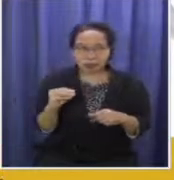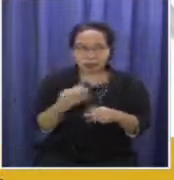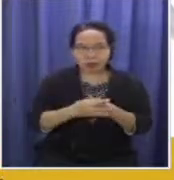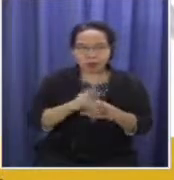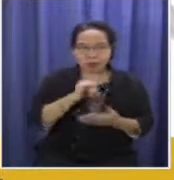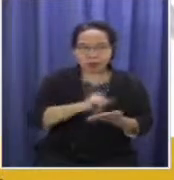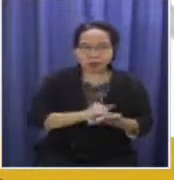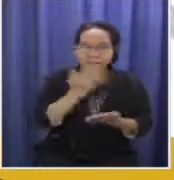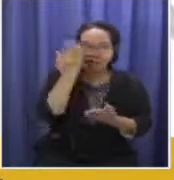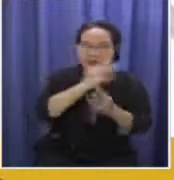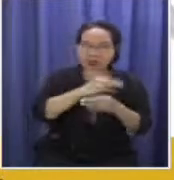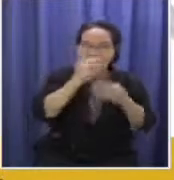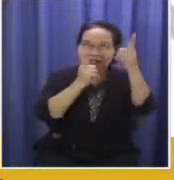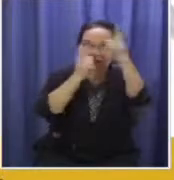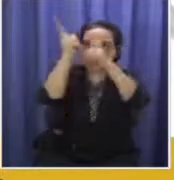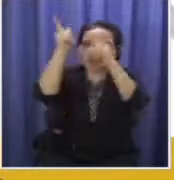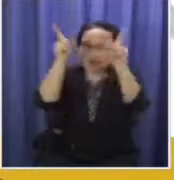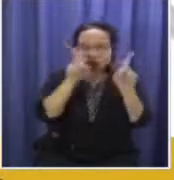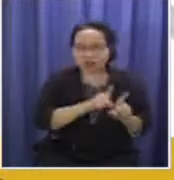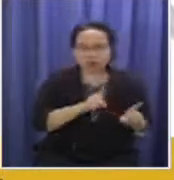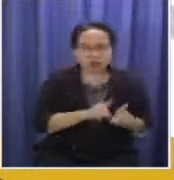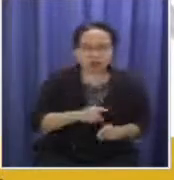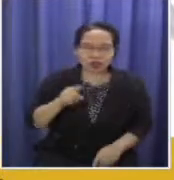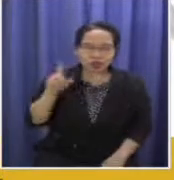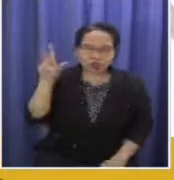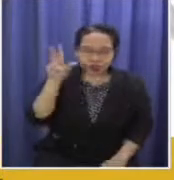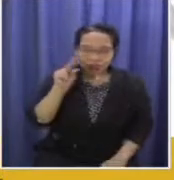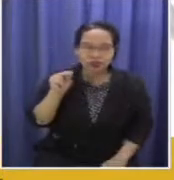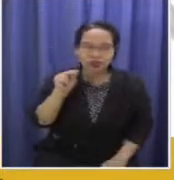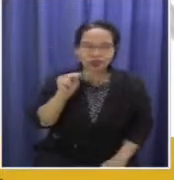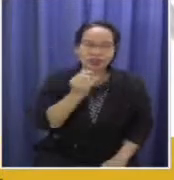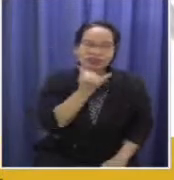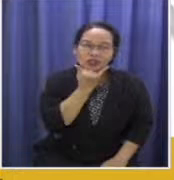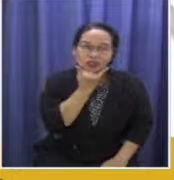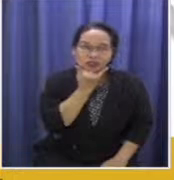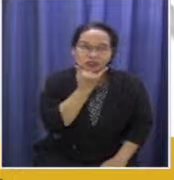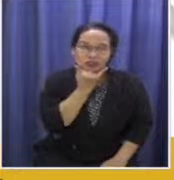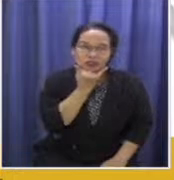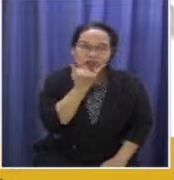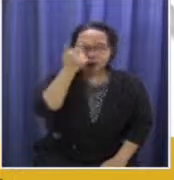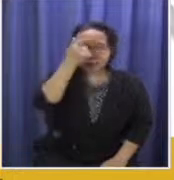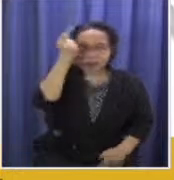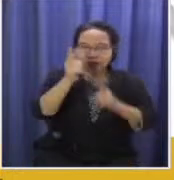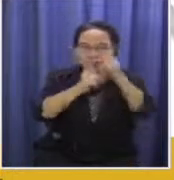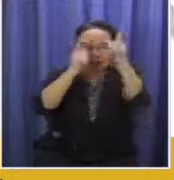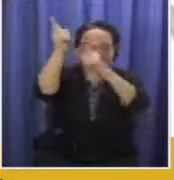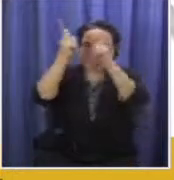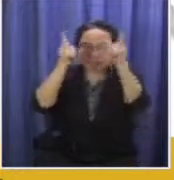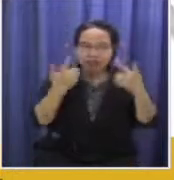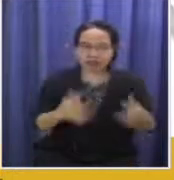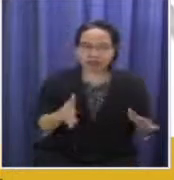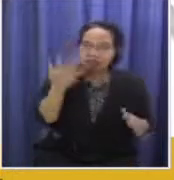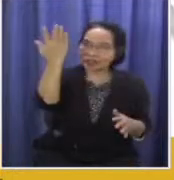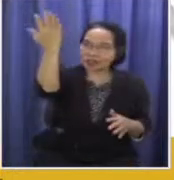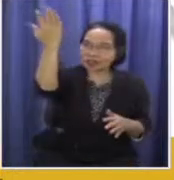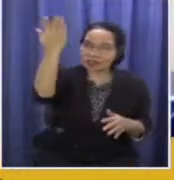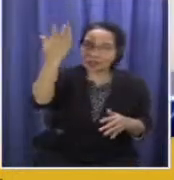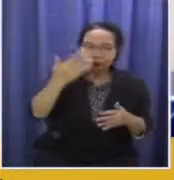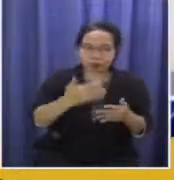that he made the stars also? It is wrong because the stars are already